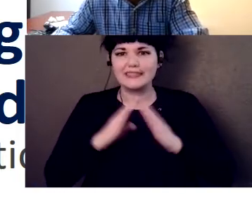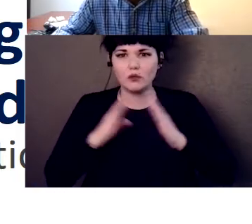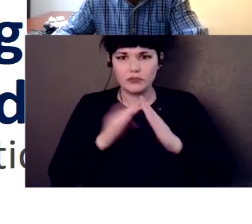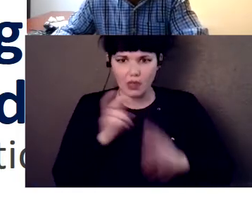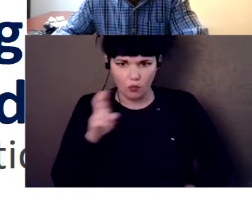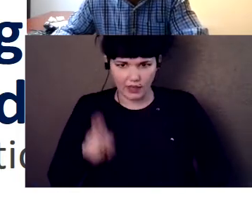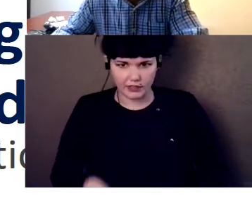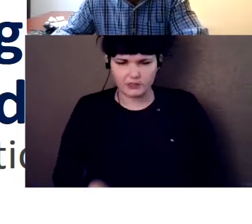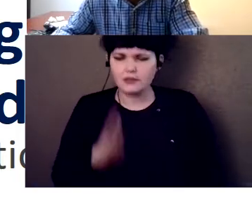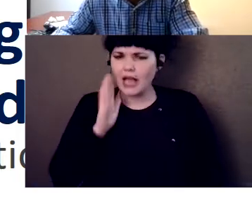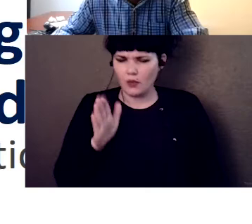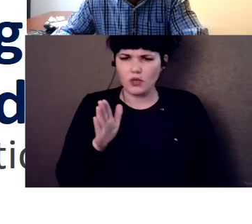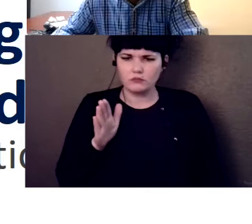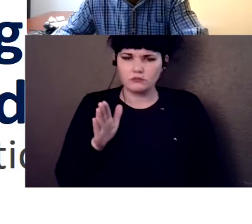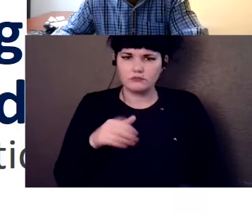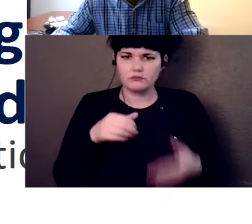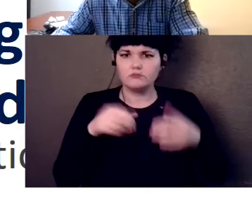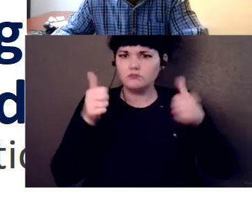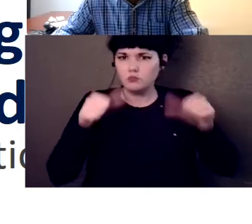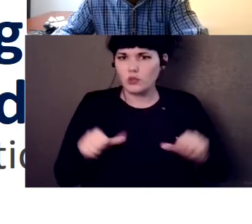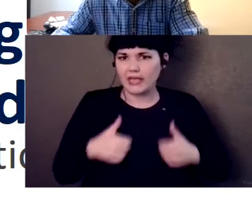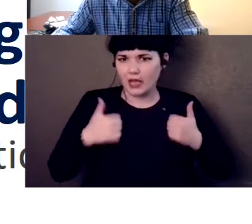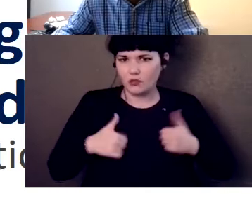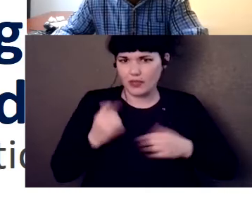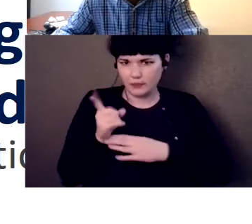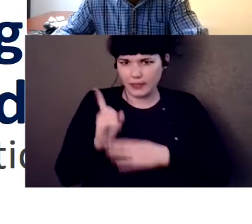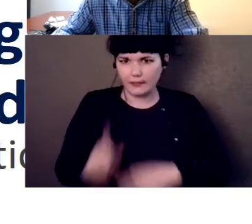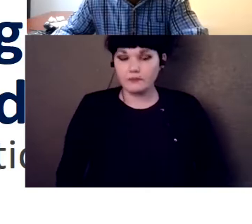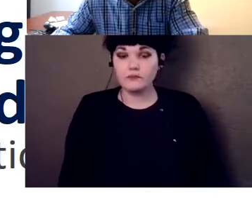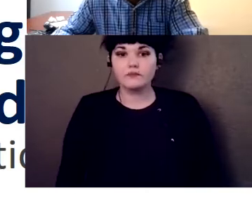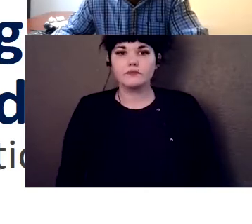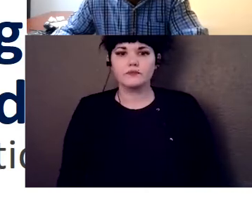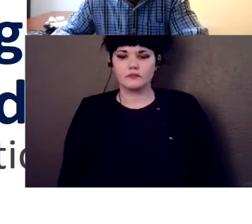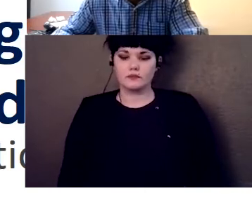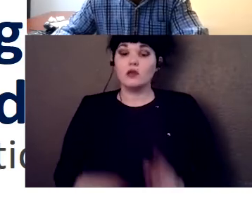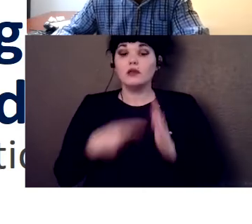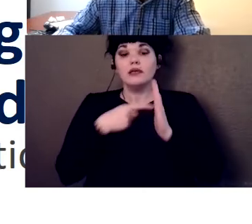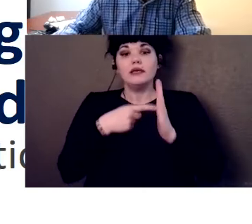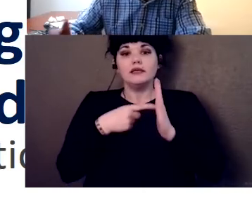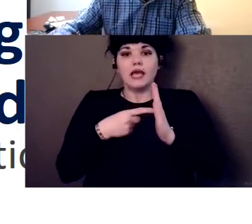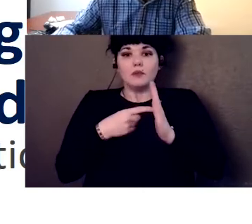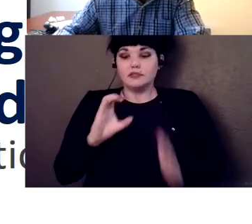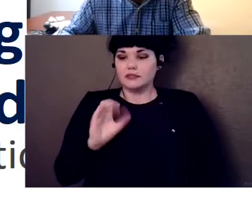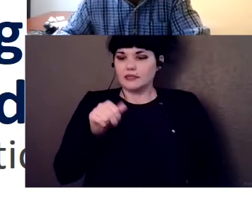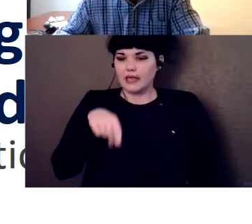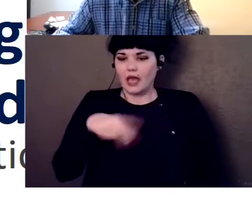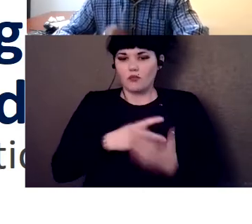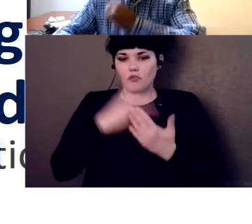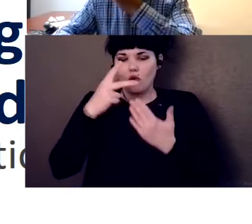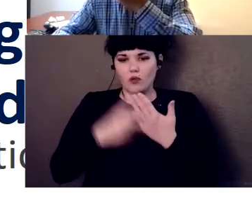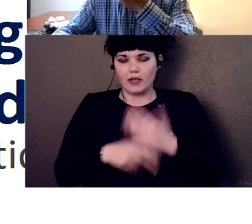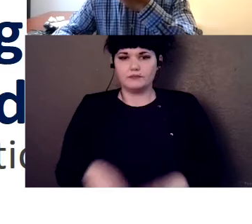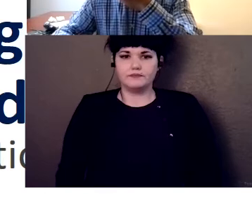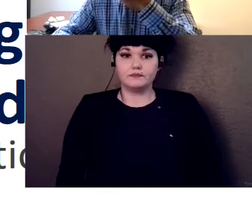the address out in a minute. So an example as far as the CAP program, DRNY represented